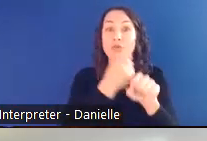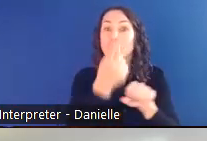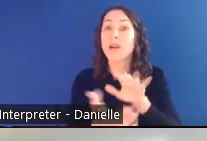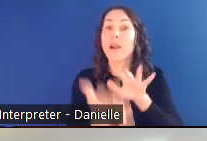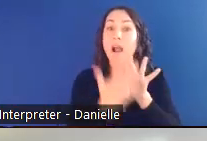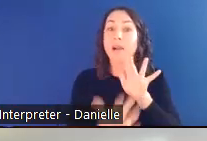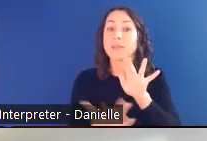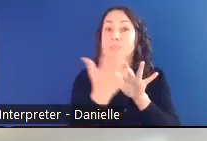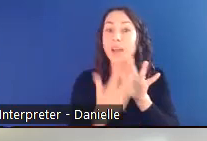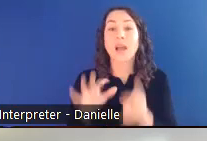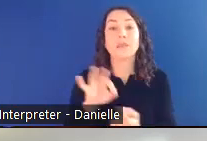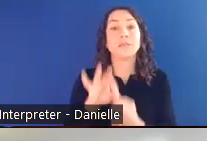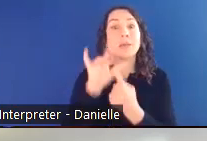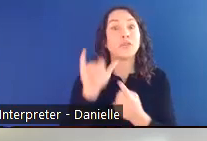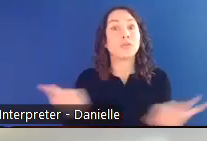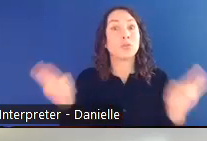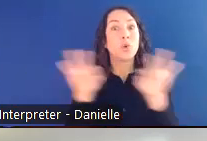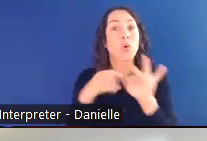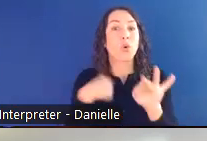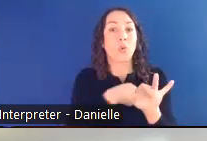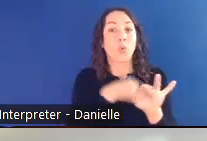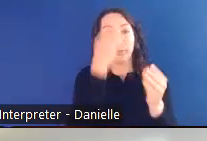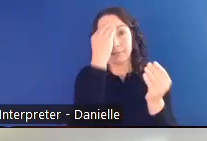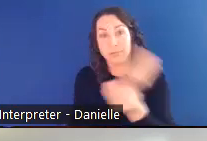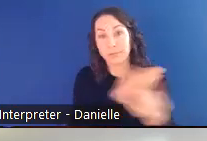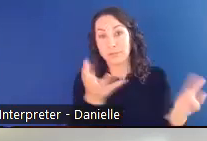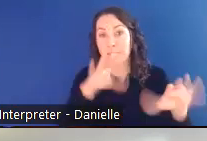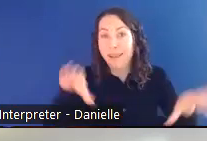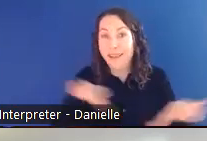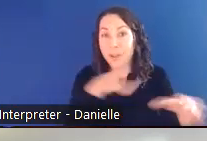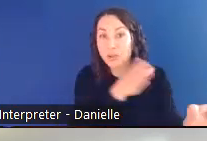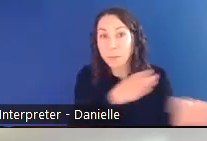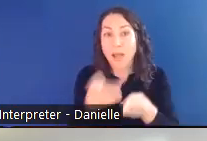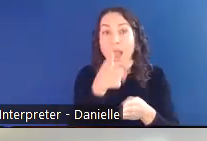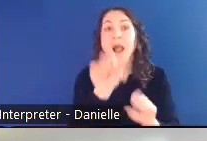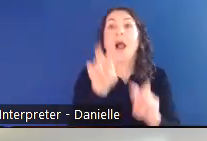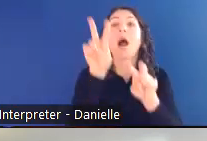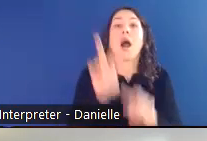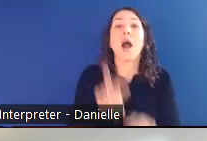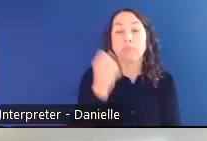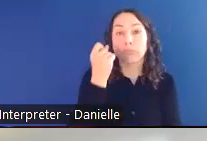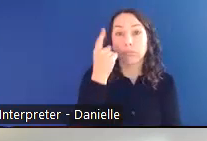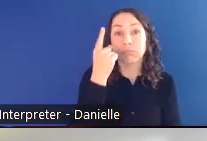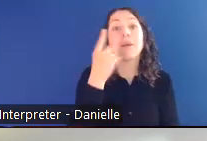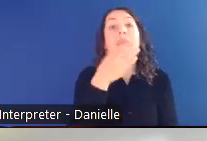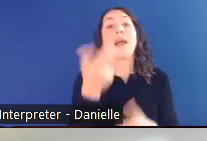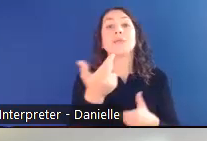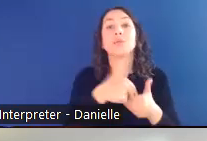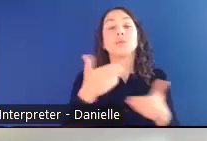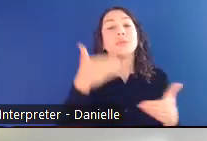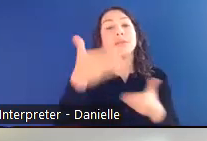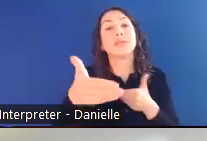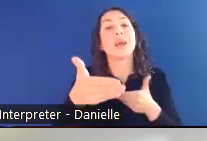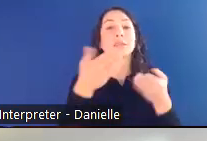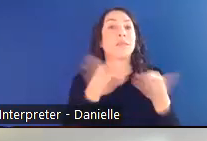annual action plan in the coming months so that you are able to share your feedback or join us at our next public meeting where we will go over the details